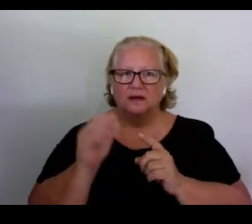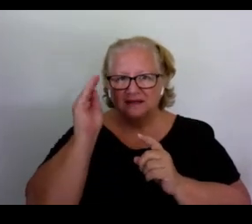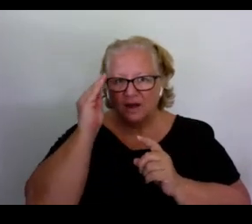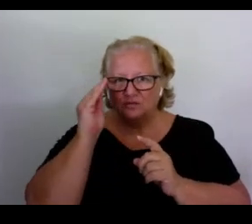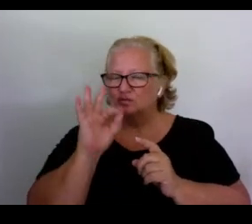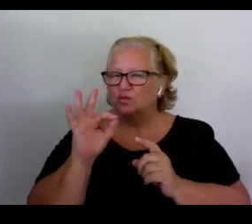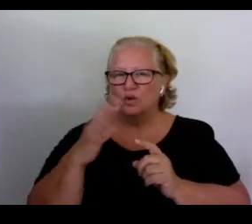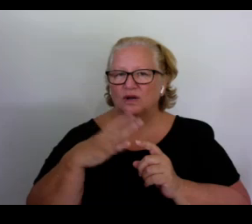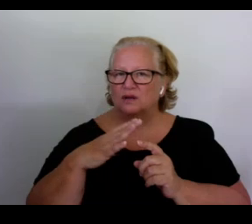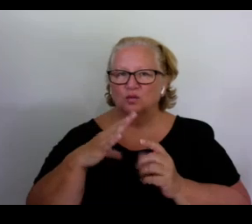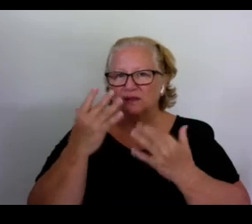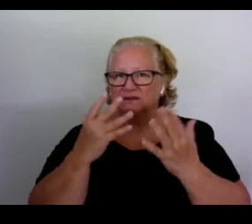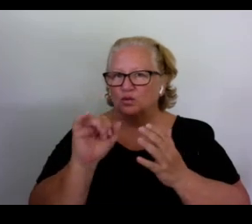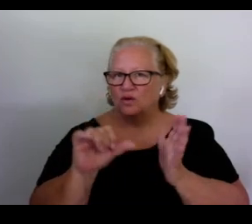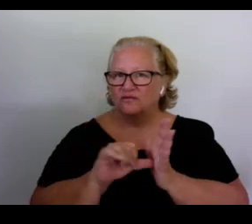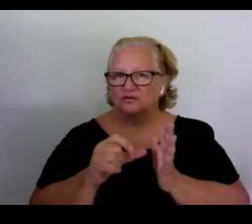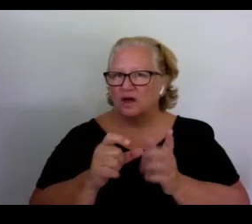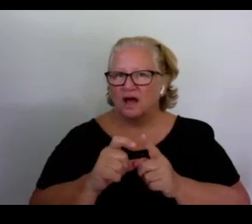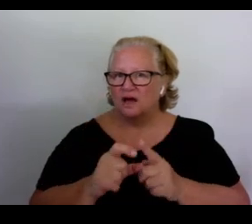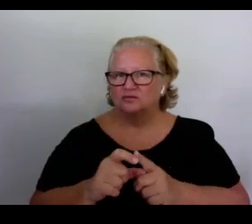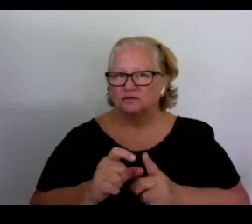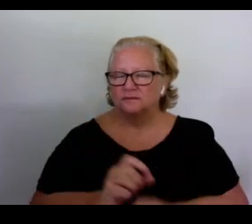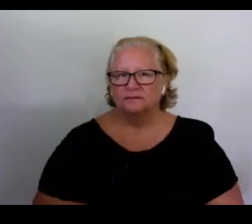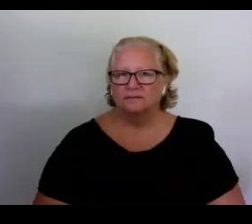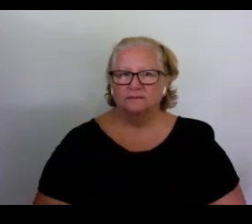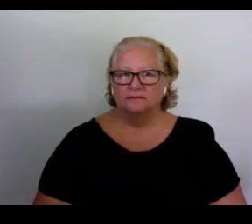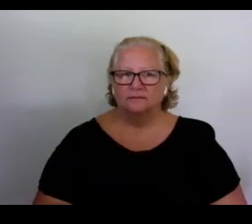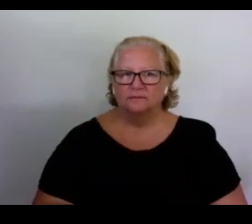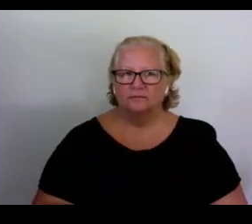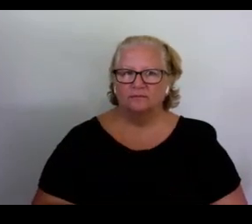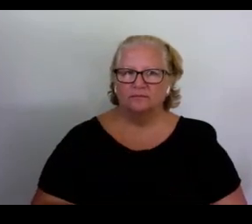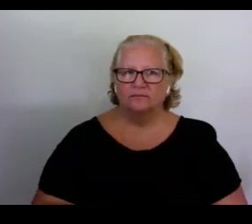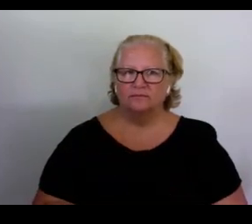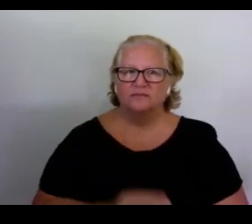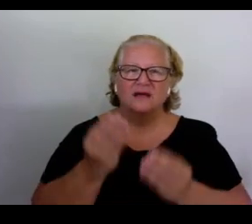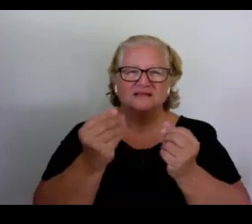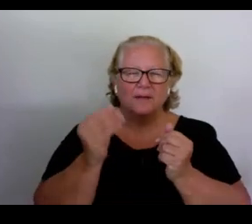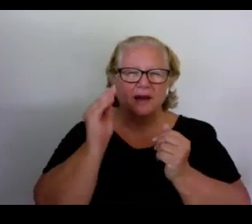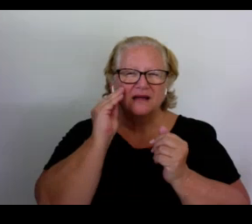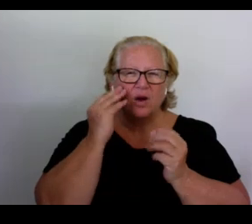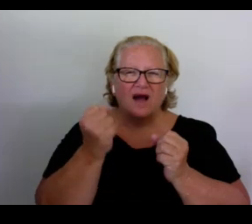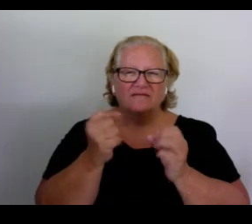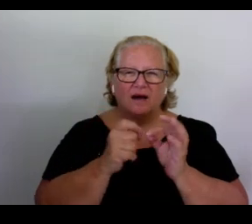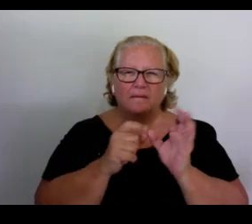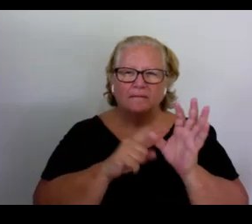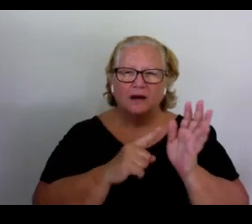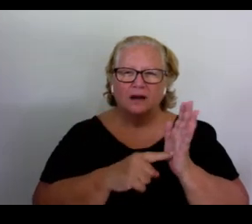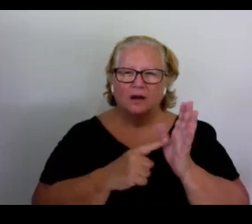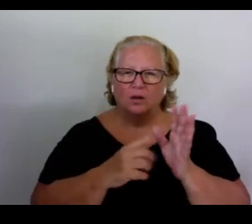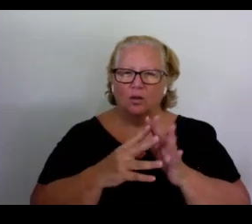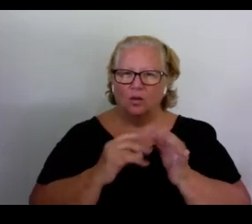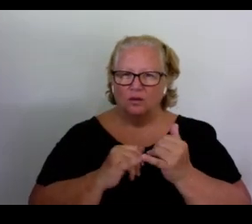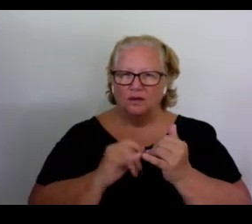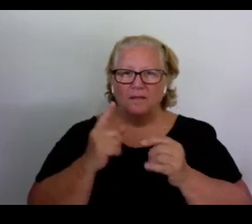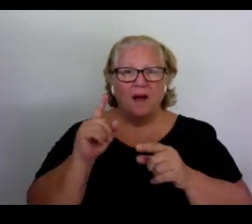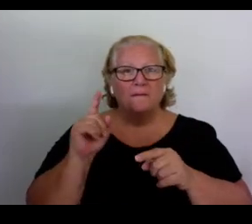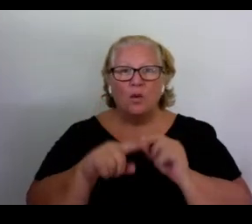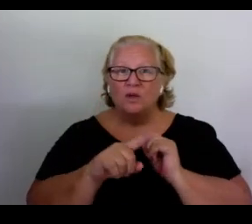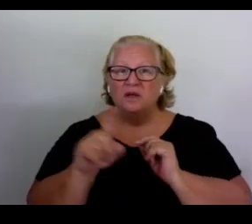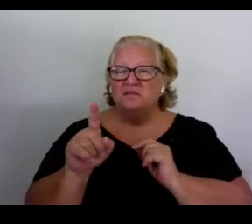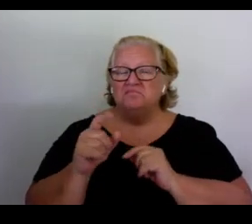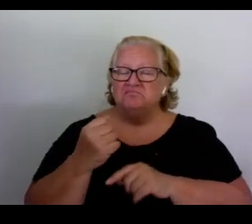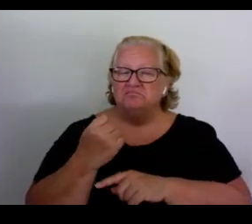hardship. Some occasionally have something in their bylaws that says they'll look at it, but on the whole, there's nothing.